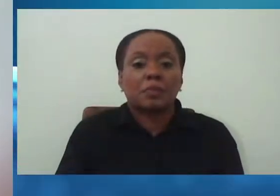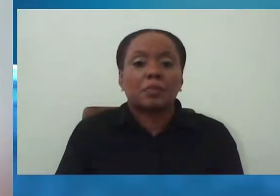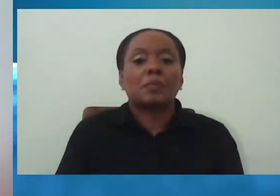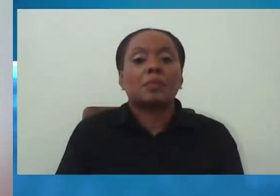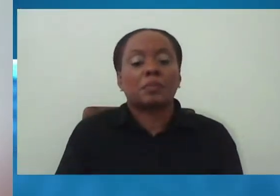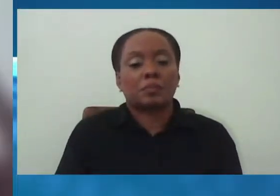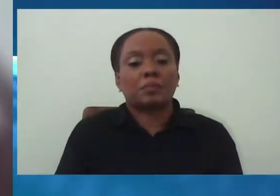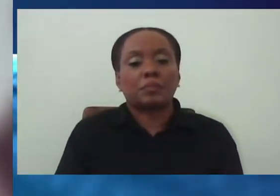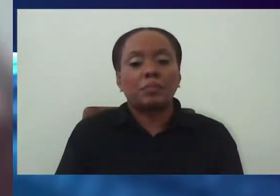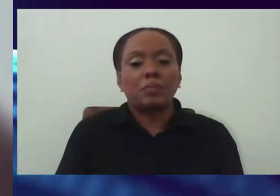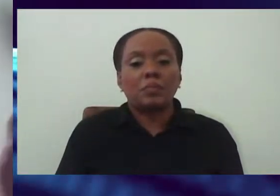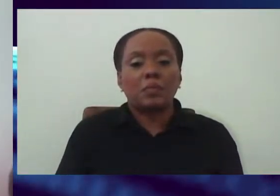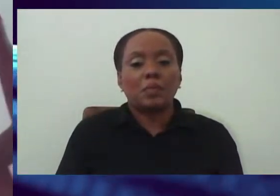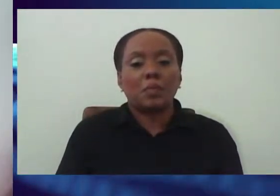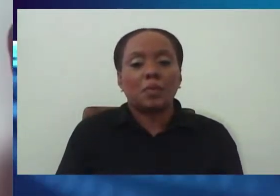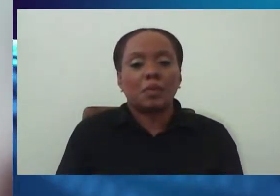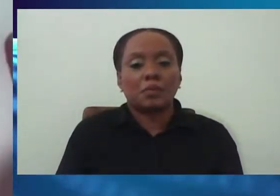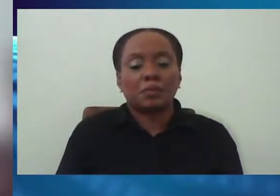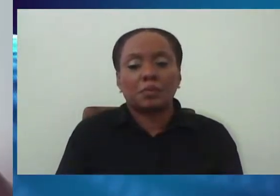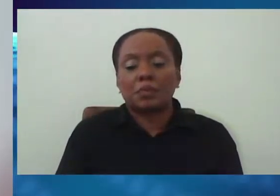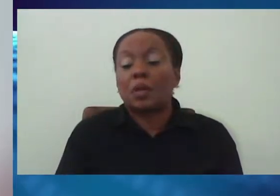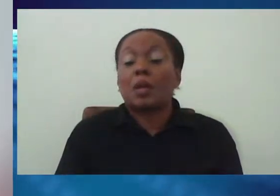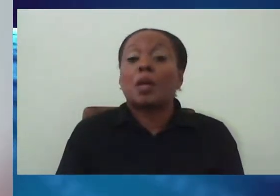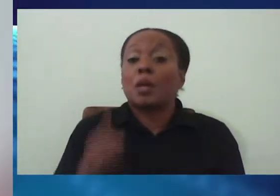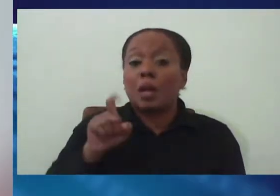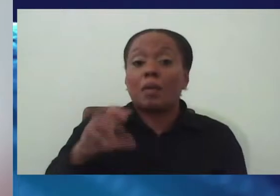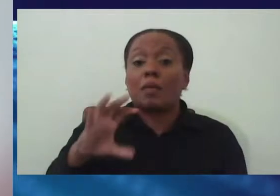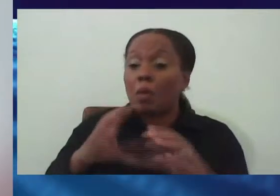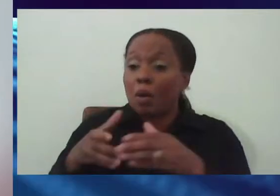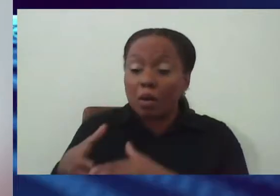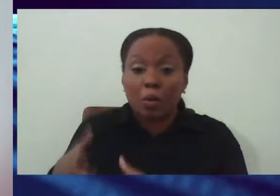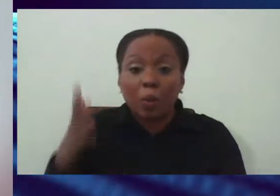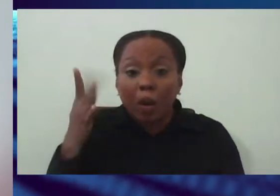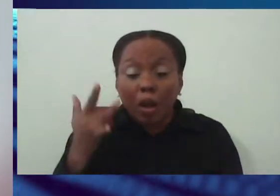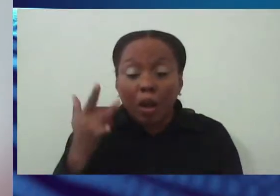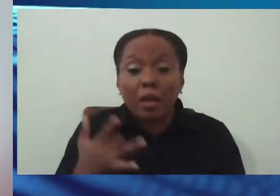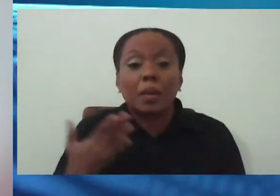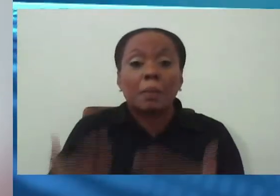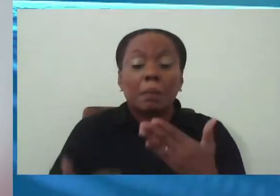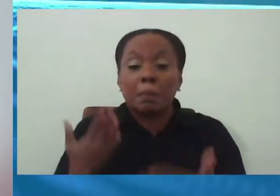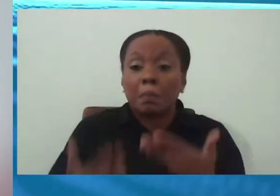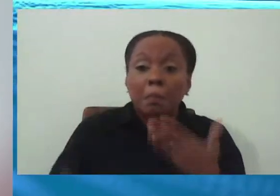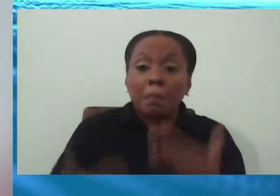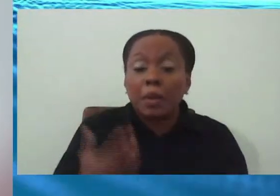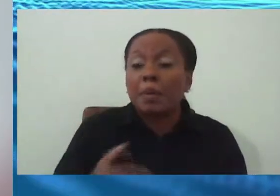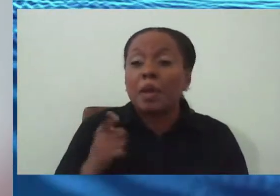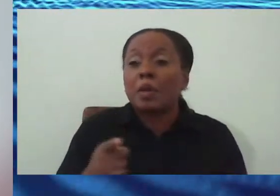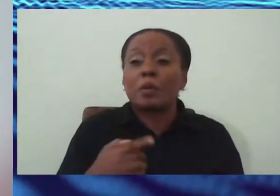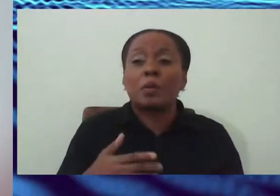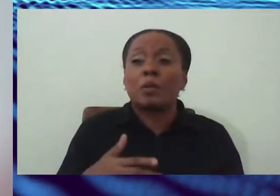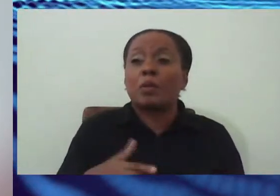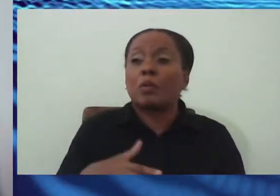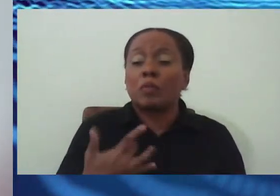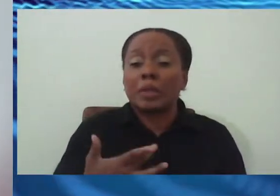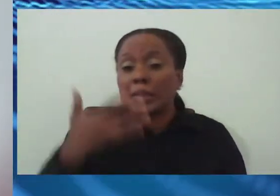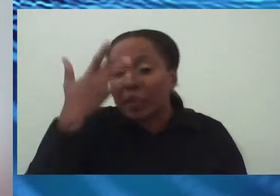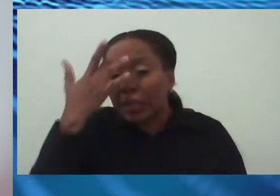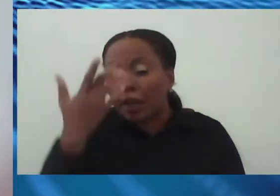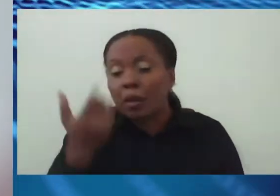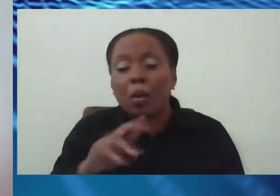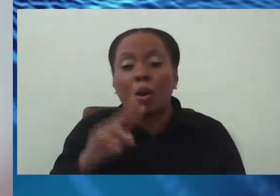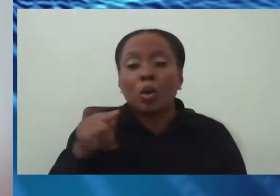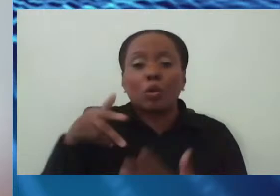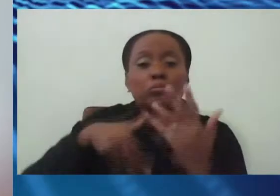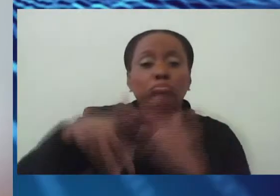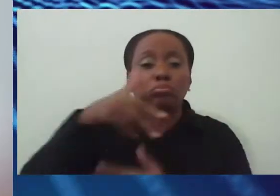quarantine? It is likely either of those two: one, that they have symptoms, or two, that there has been a specific contact with